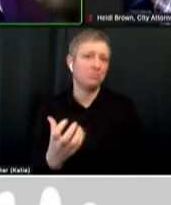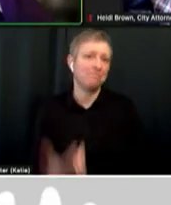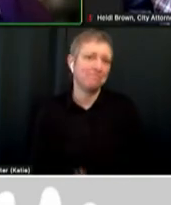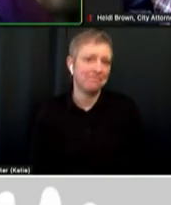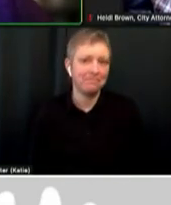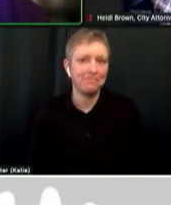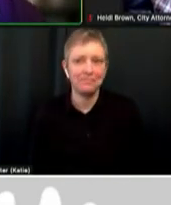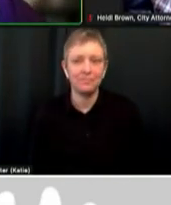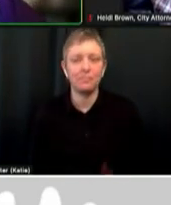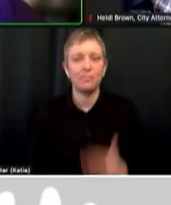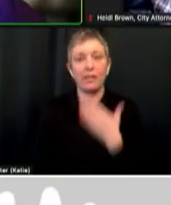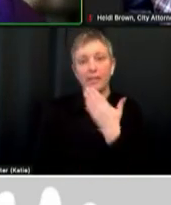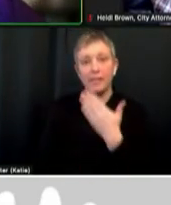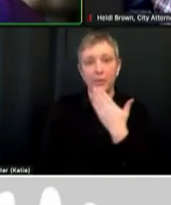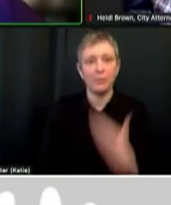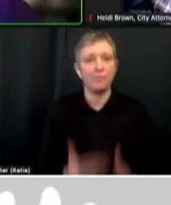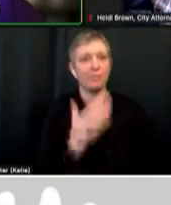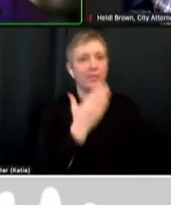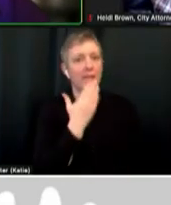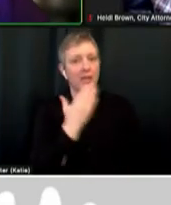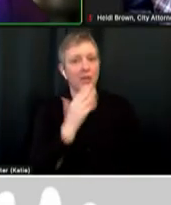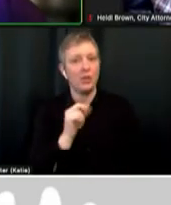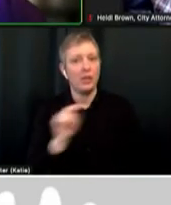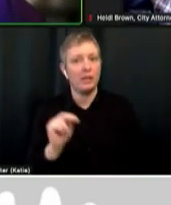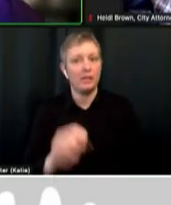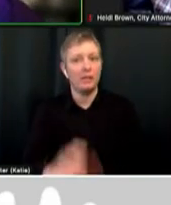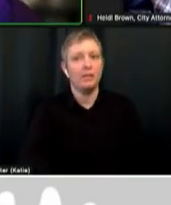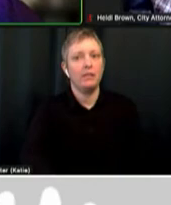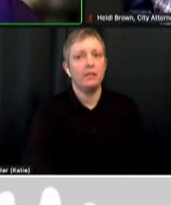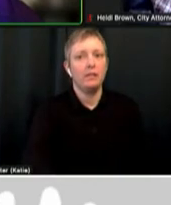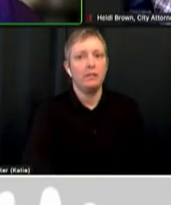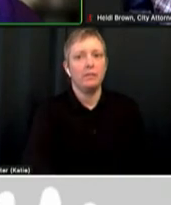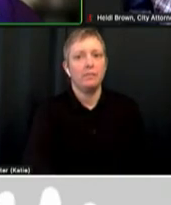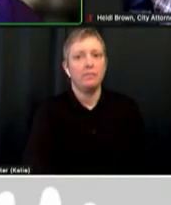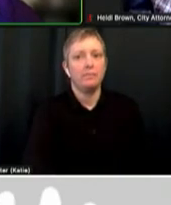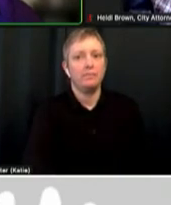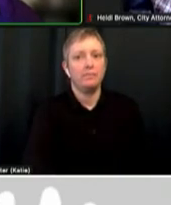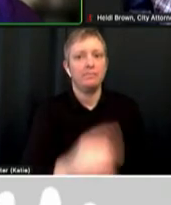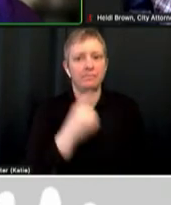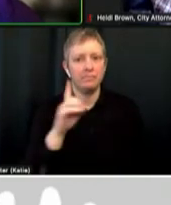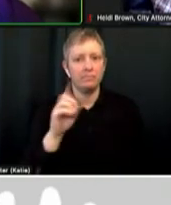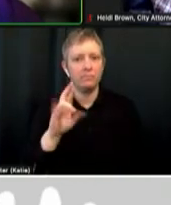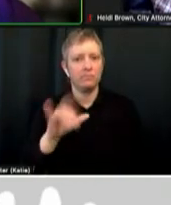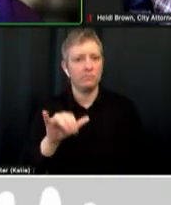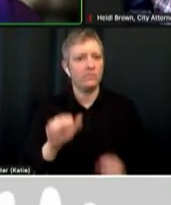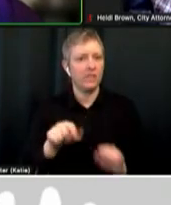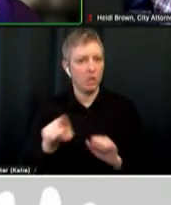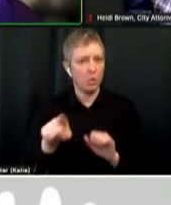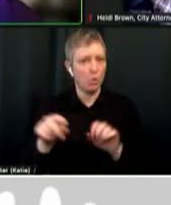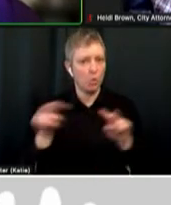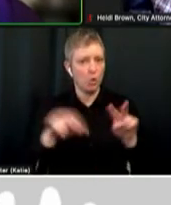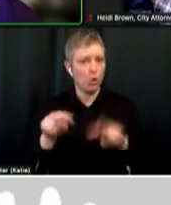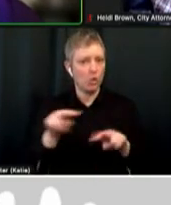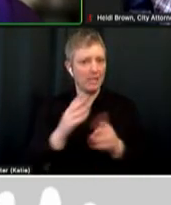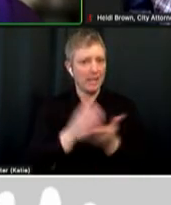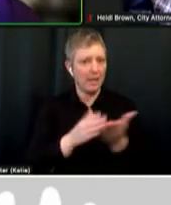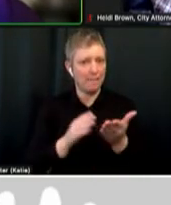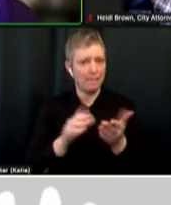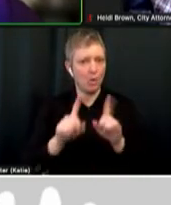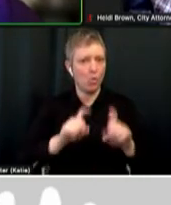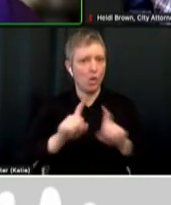Thank you, Ann. Dory, if I can have you to help me look at some of these questions in the chat as well as I go